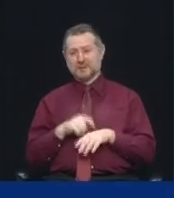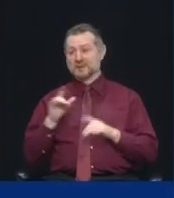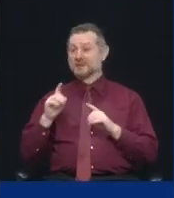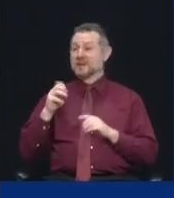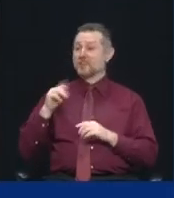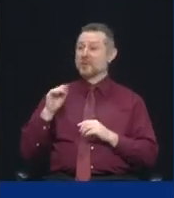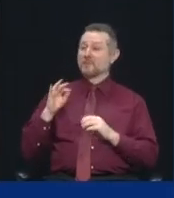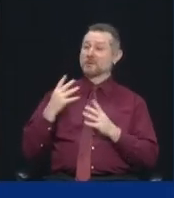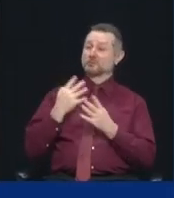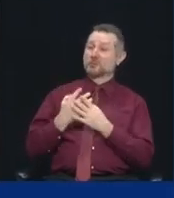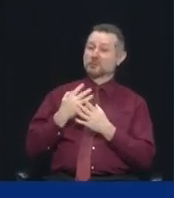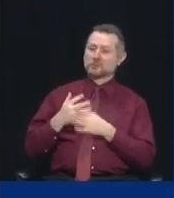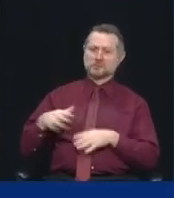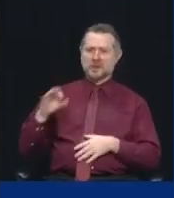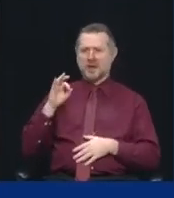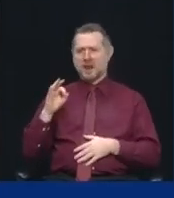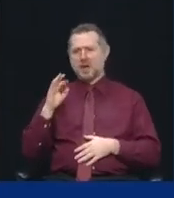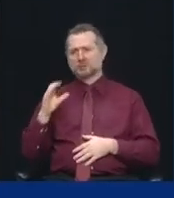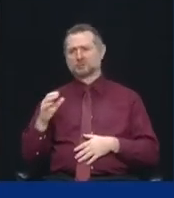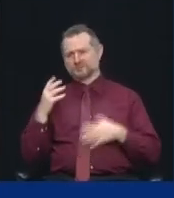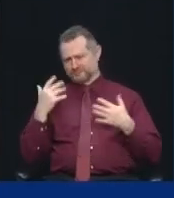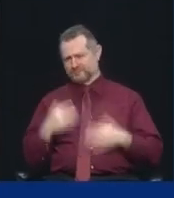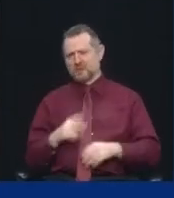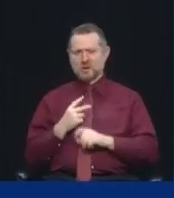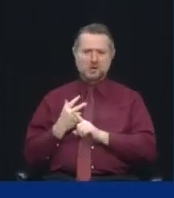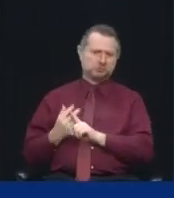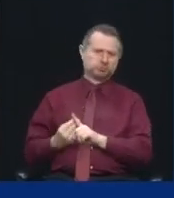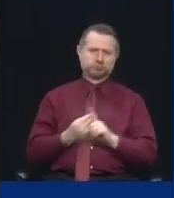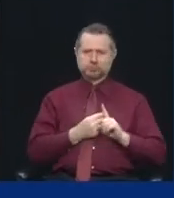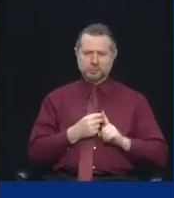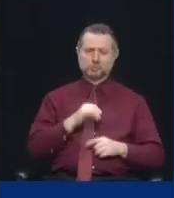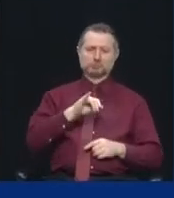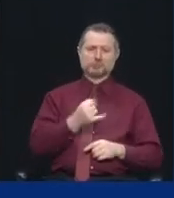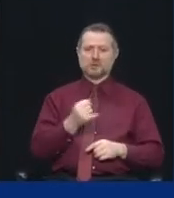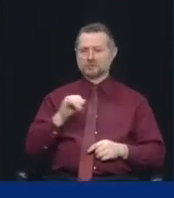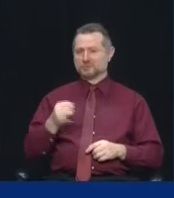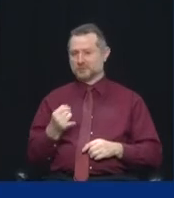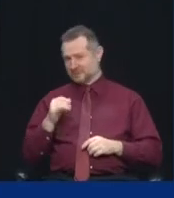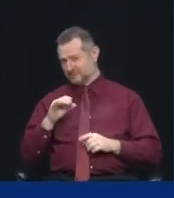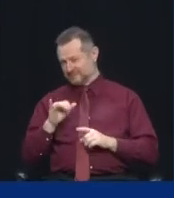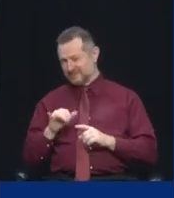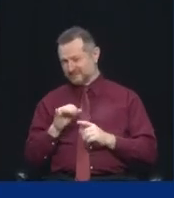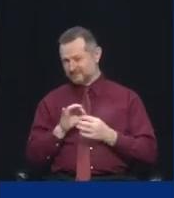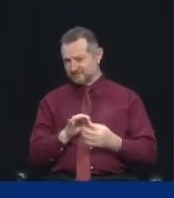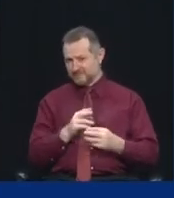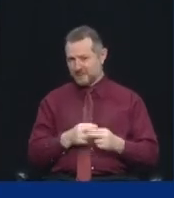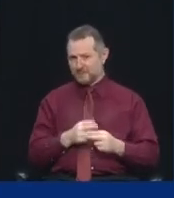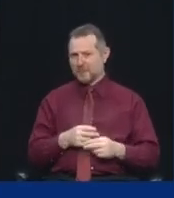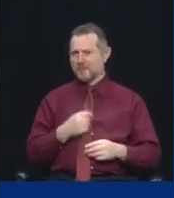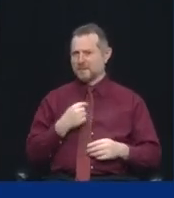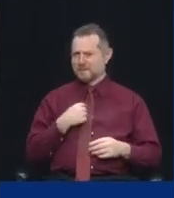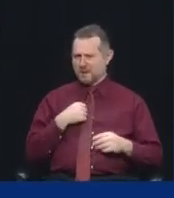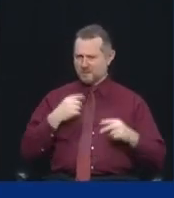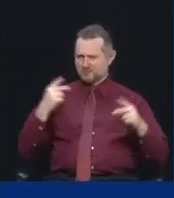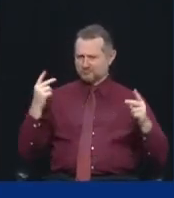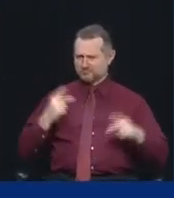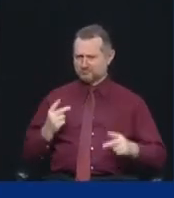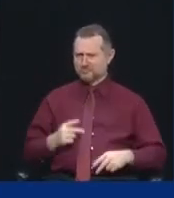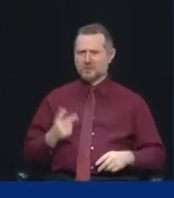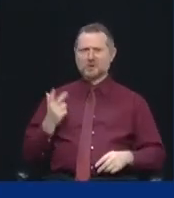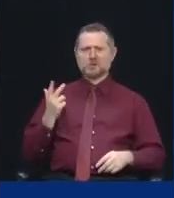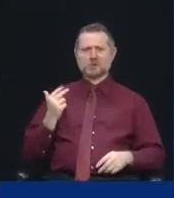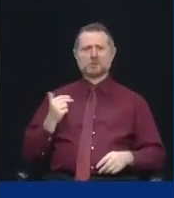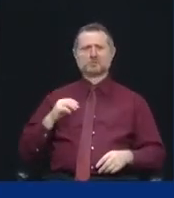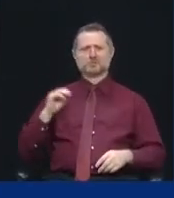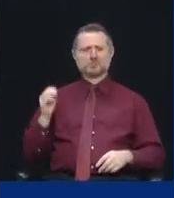900 people have received additional shots of Johnson & Johnson. Overall, I've done a calculation, about 13% of people in